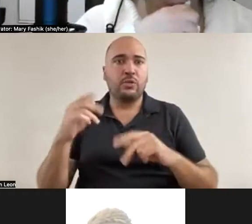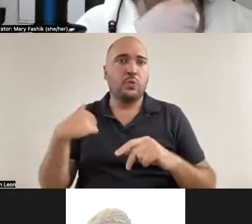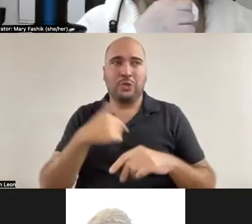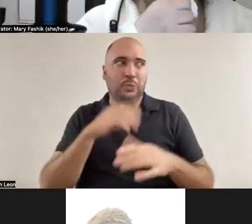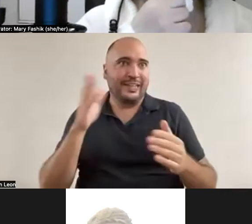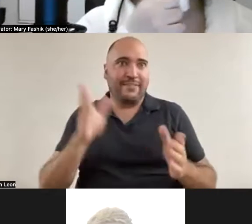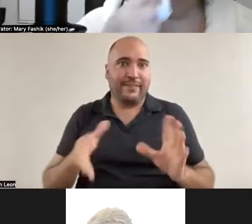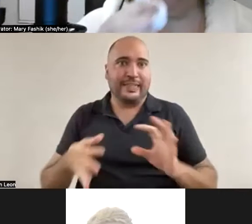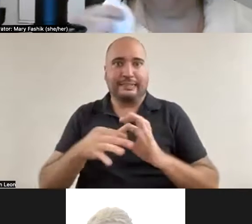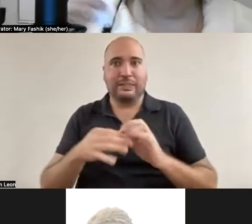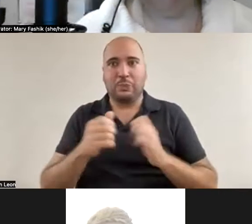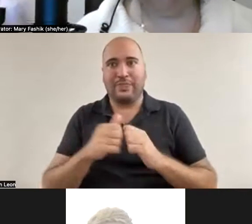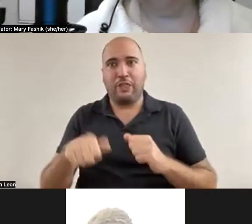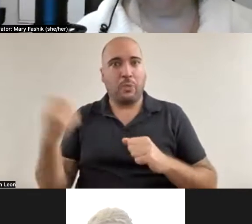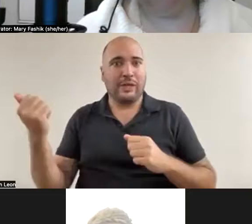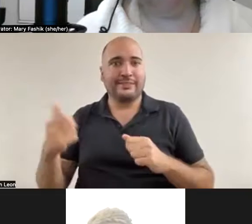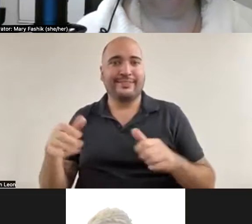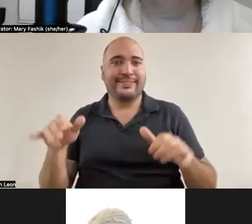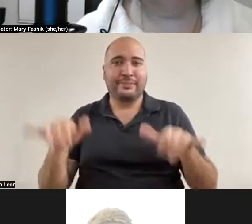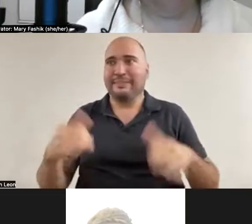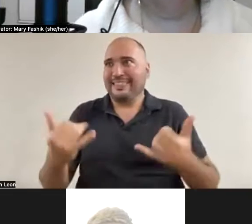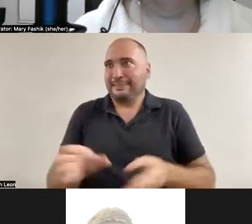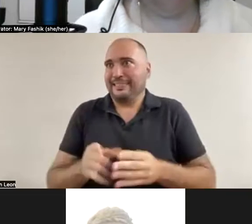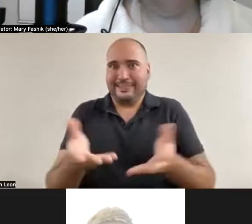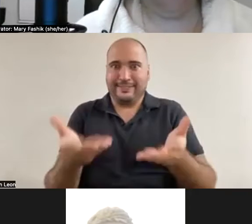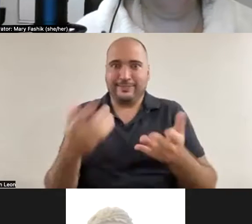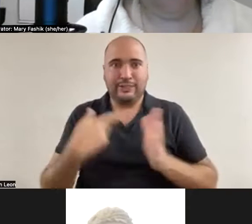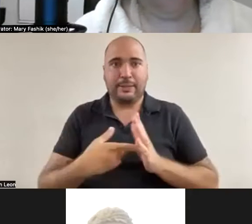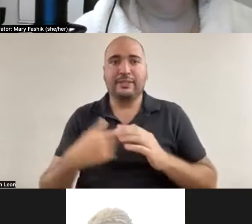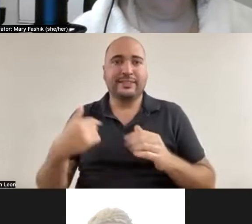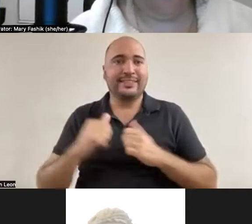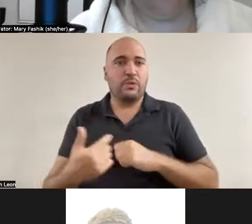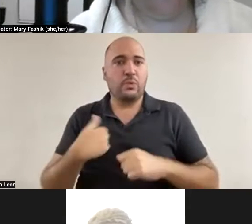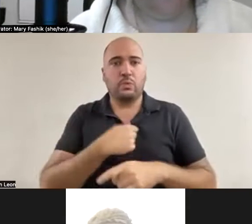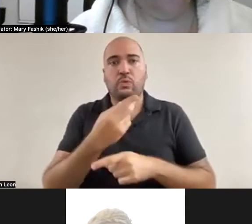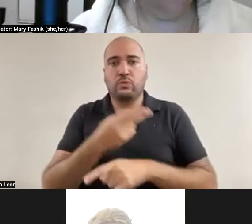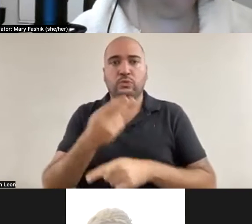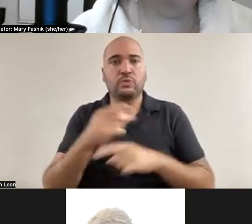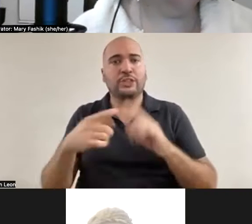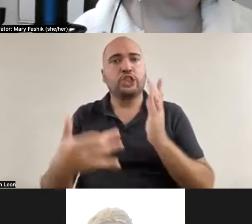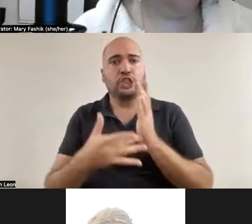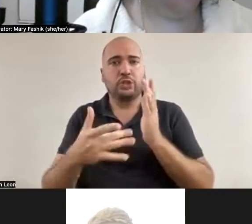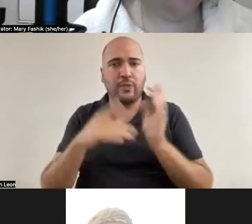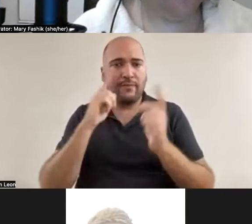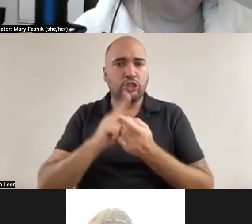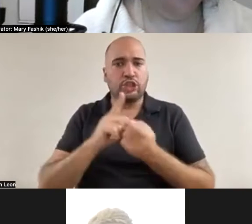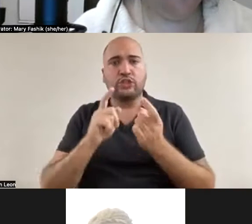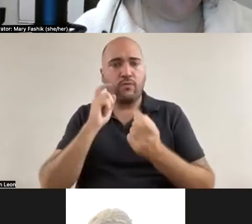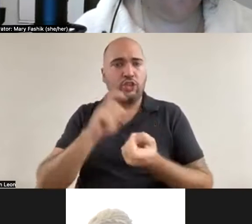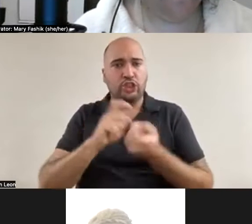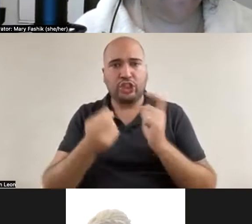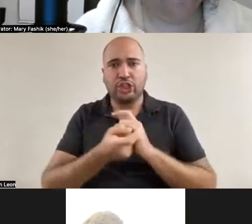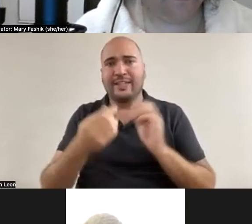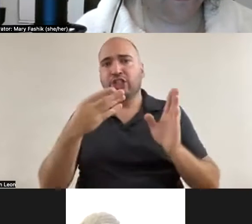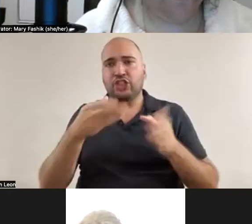never have connected otherwise, much like today's meeting. So that's how we use it. We use it as a tool for change and to